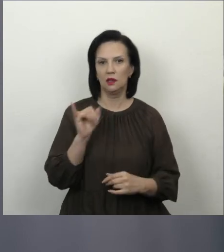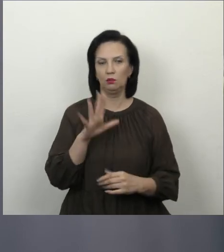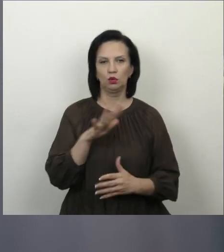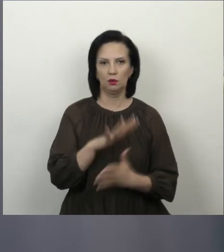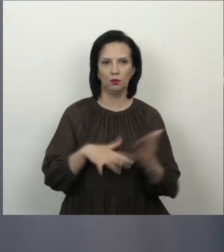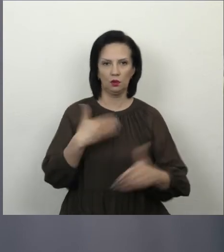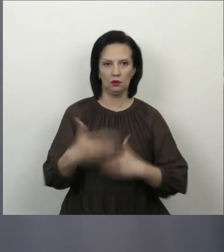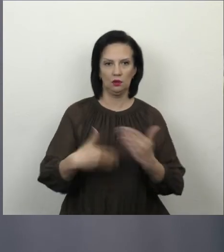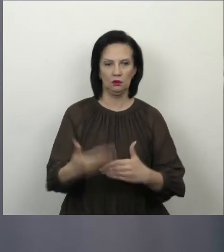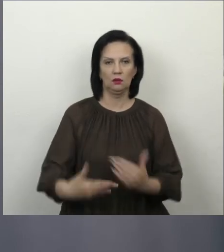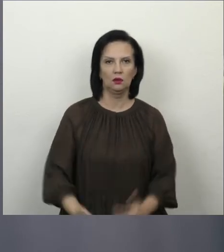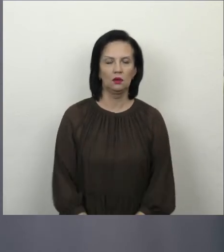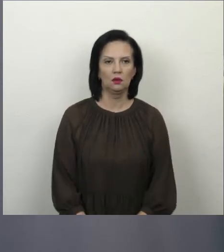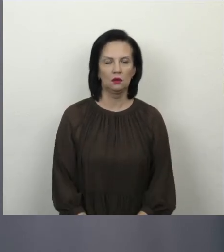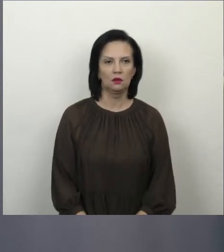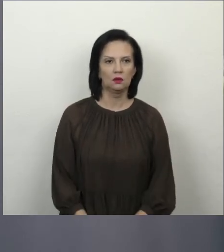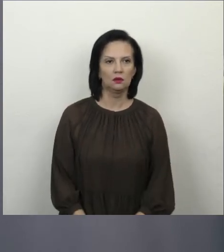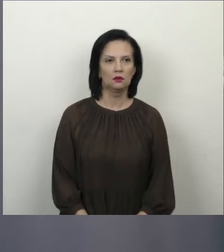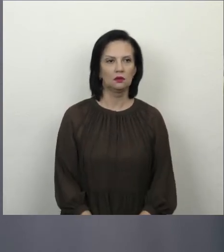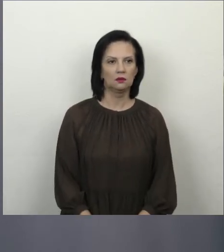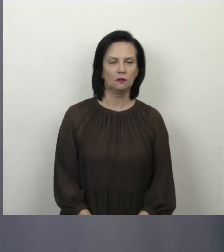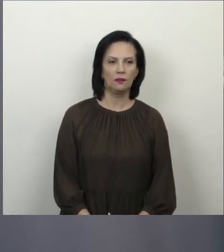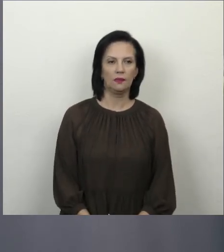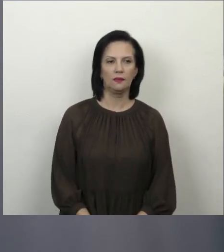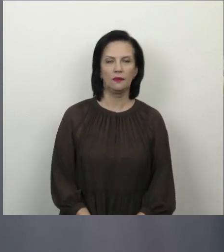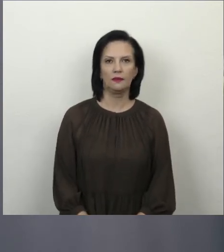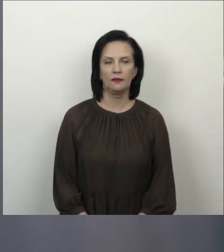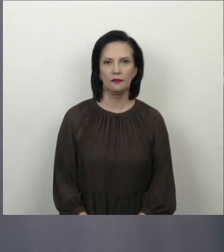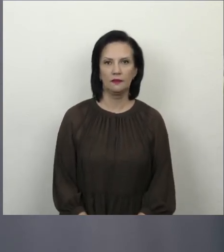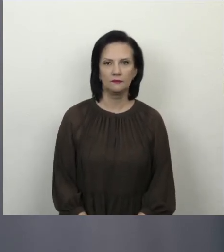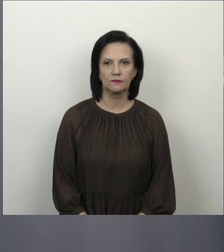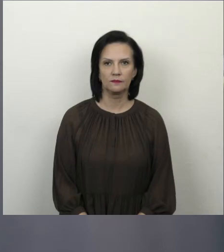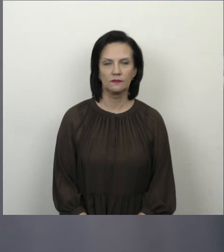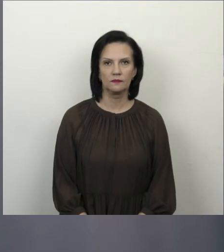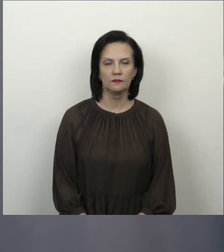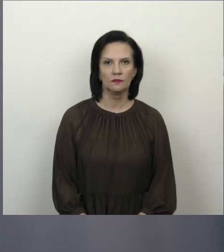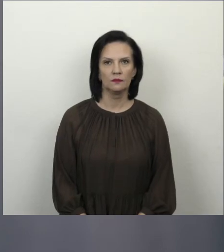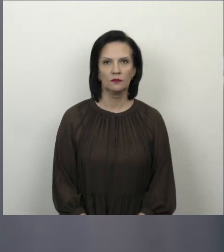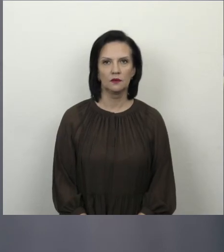If we are not able to restore the connection, then we'll move on.